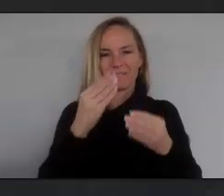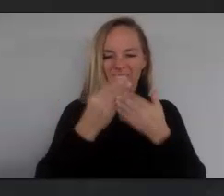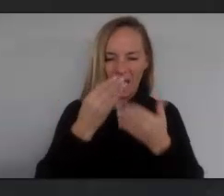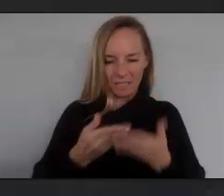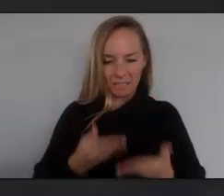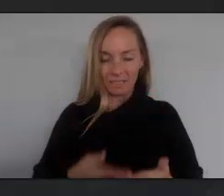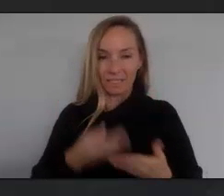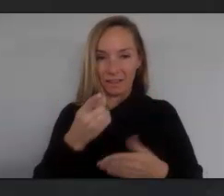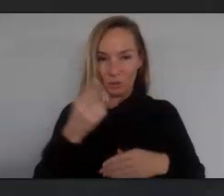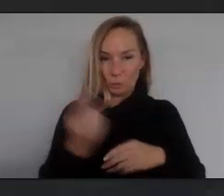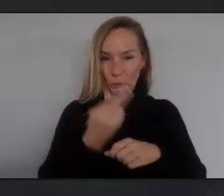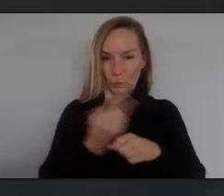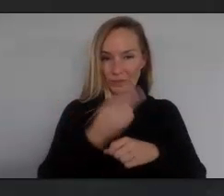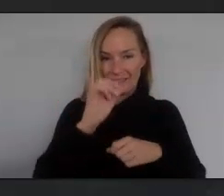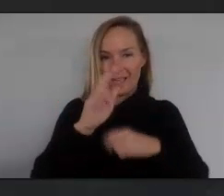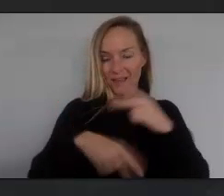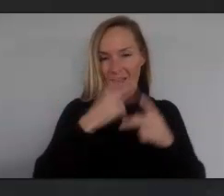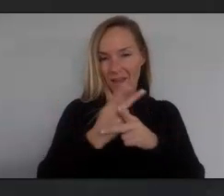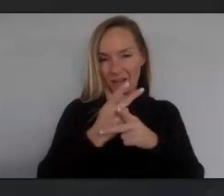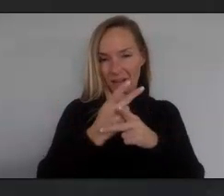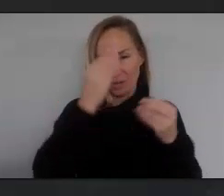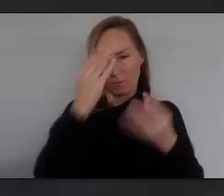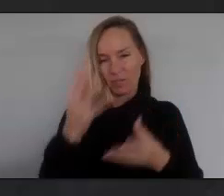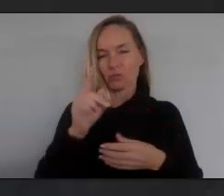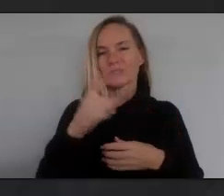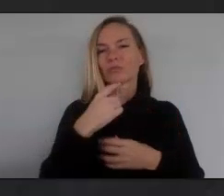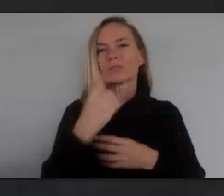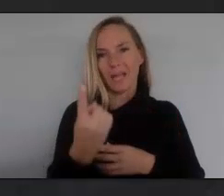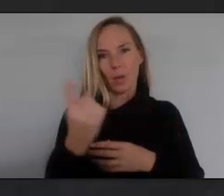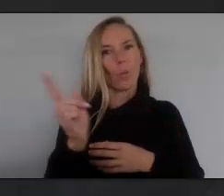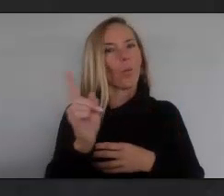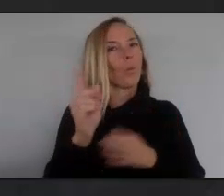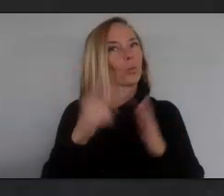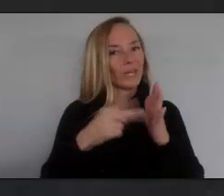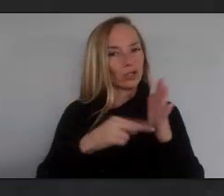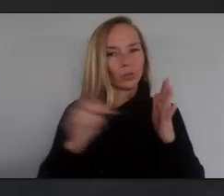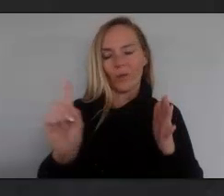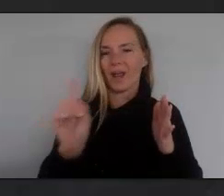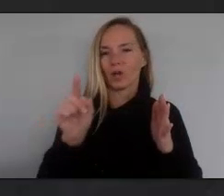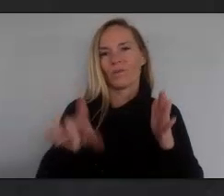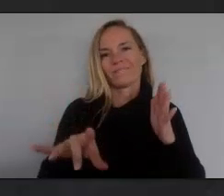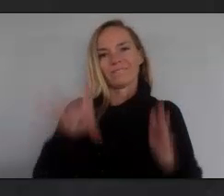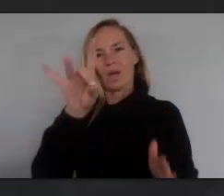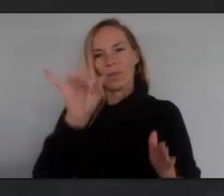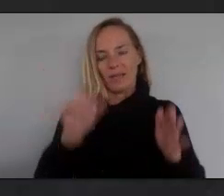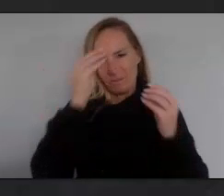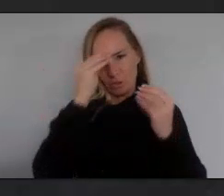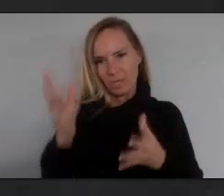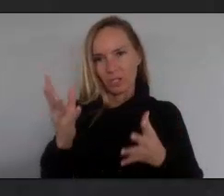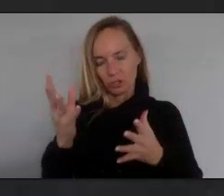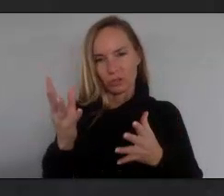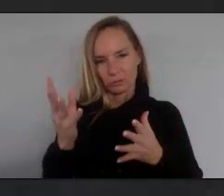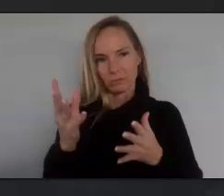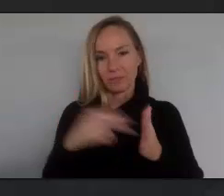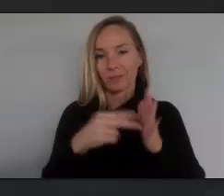use specific information like this in an essay, you need to tell your readers where you found the information in case they want to check it. This requires